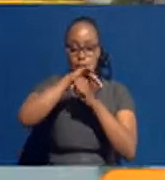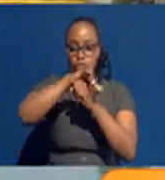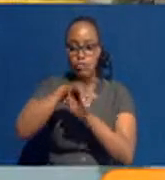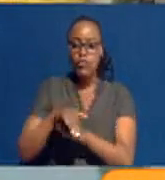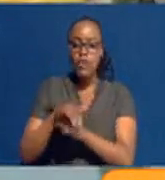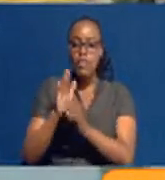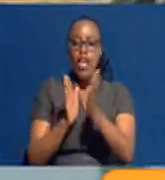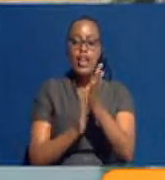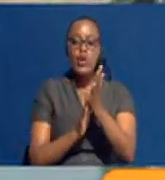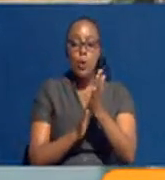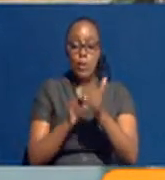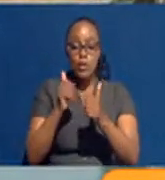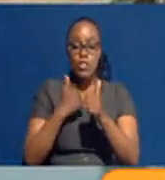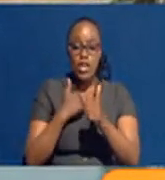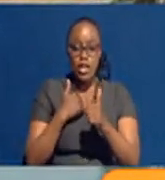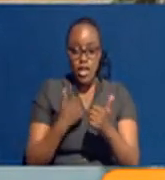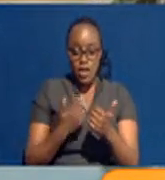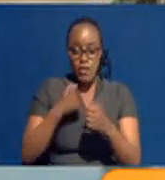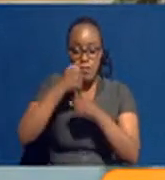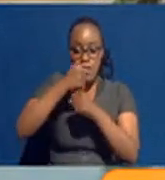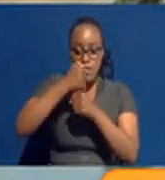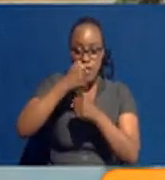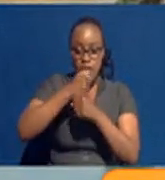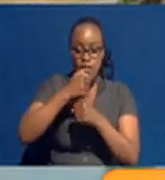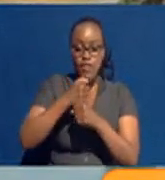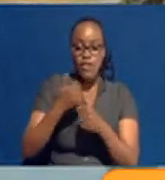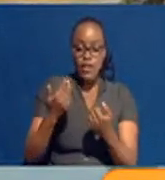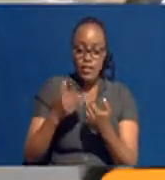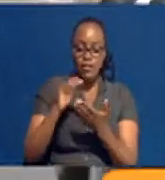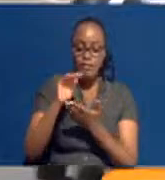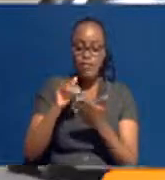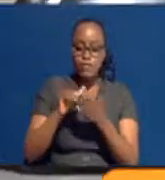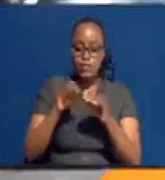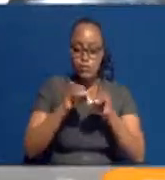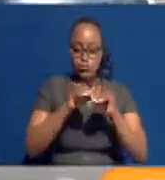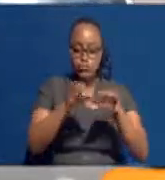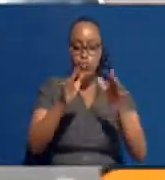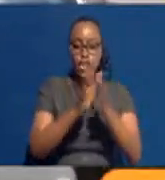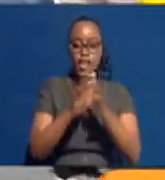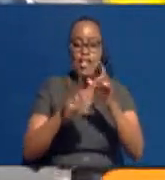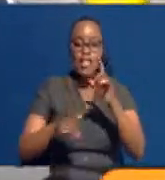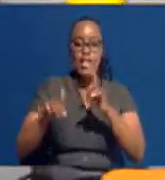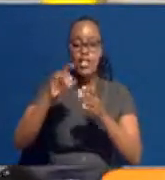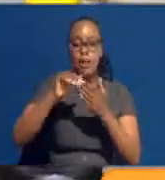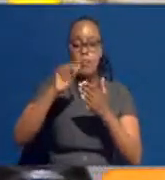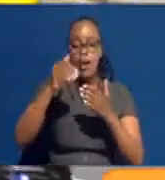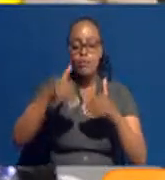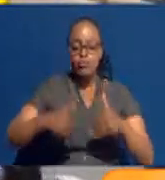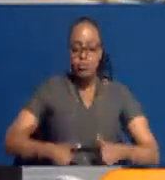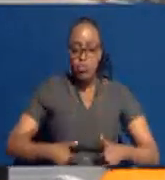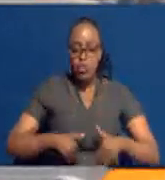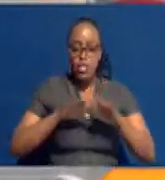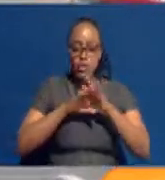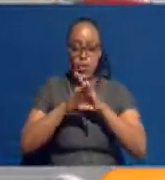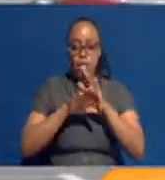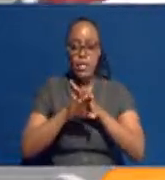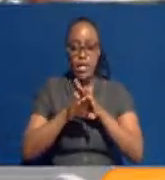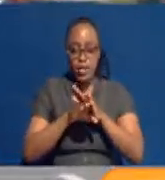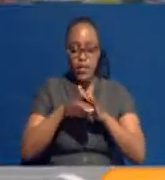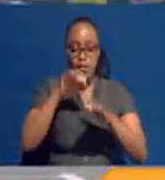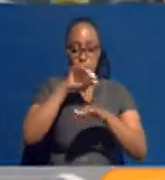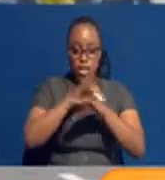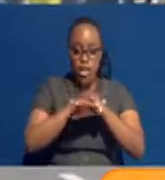the recommendations fronted by the report is decentralization and increasing young people's access to tapping